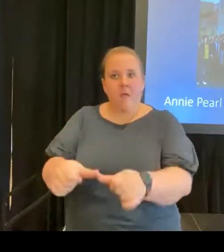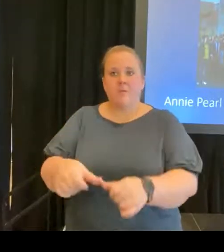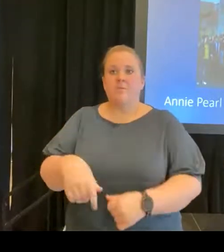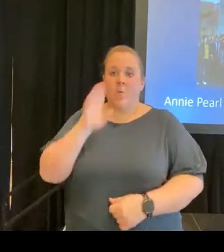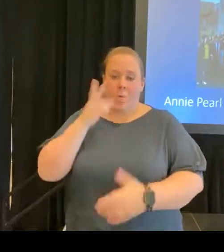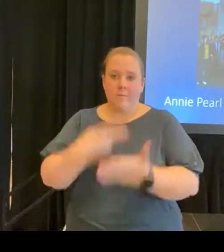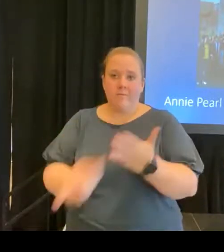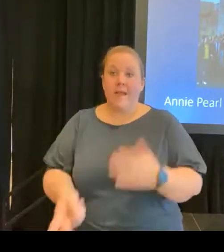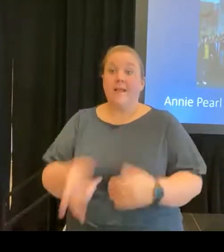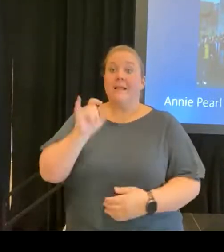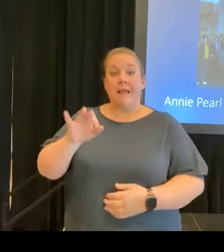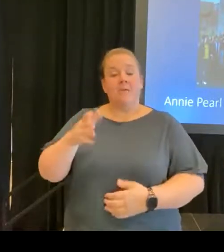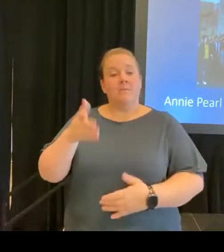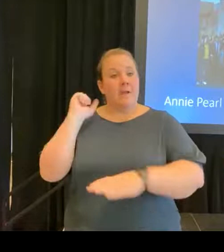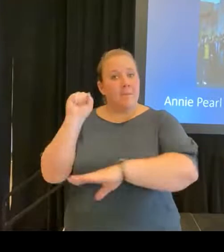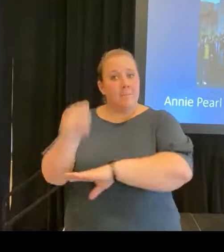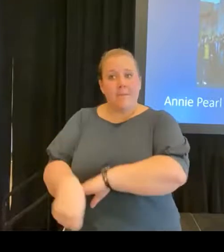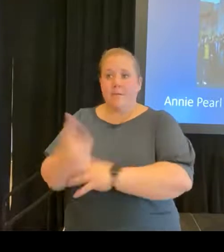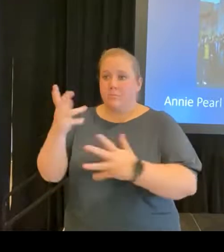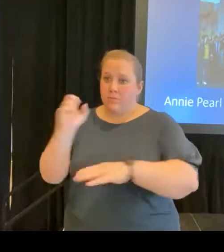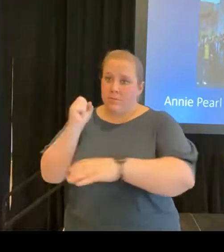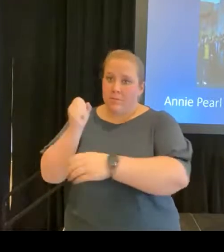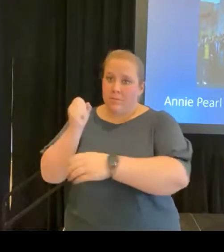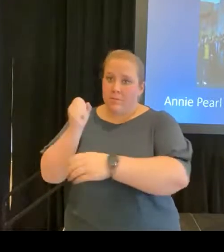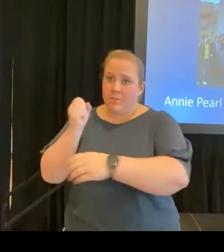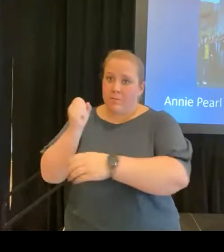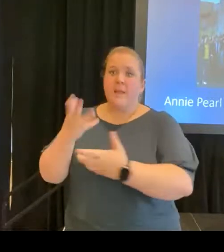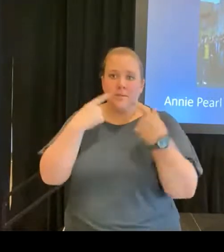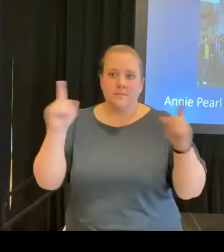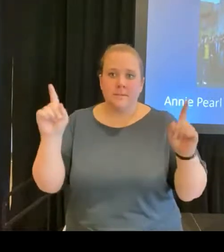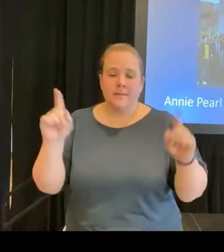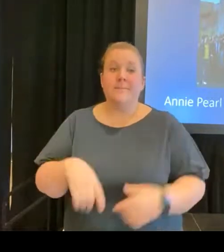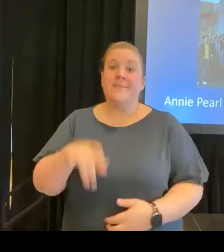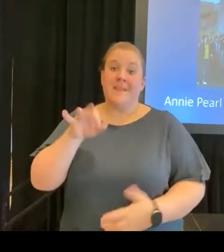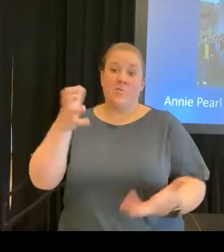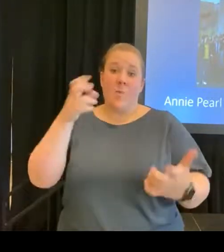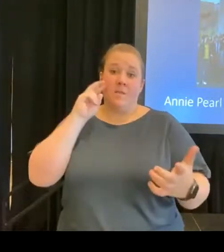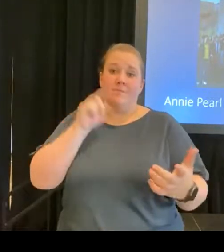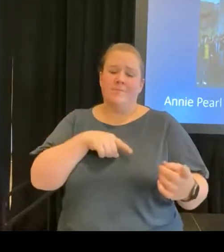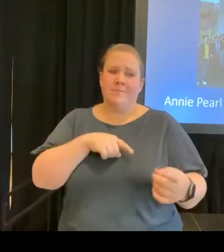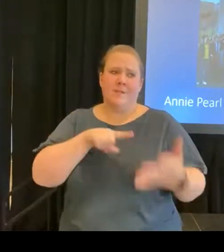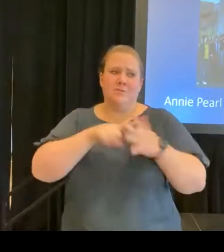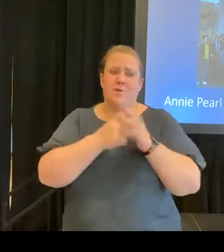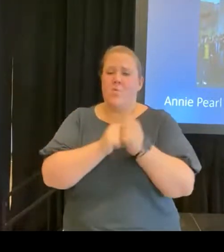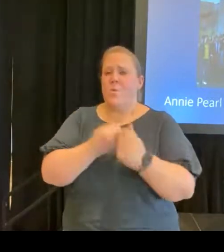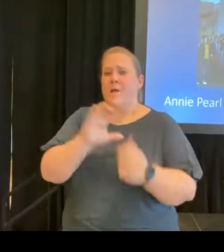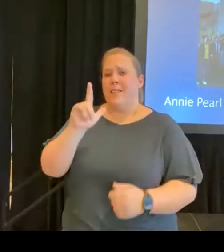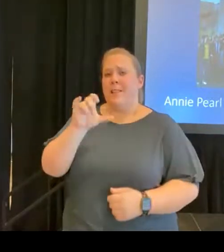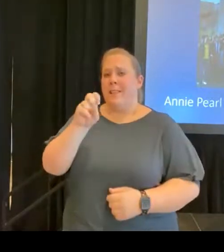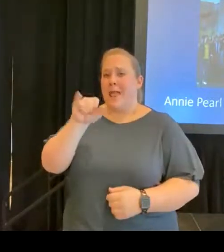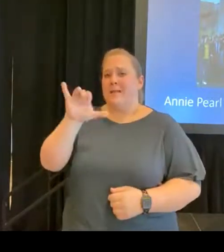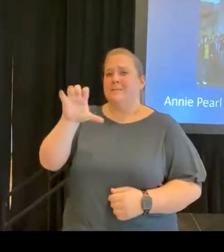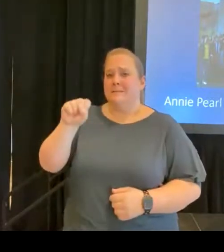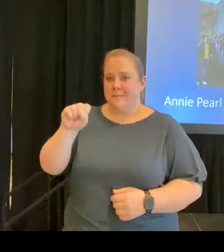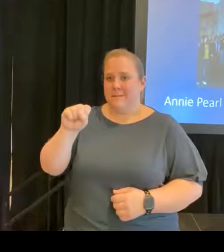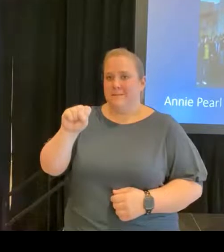then the democracy has a chance to succeed. So if you look at stuff to read, I would say start with the classics, because they still prevail